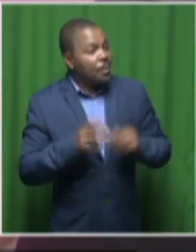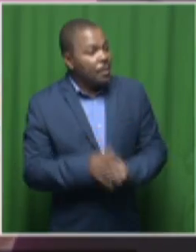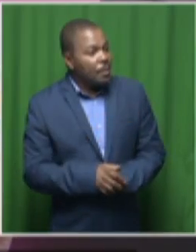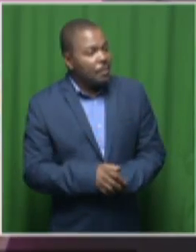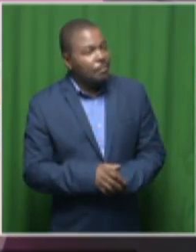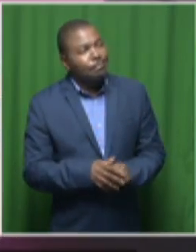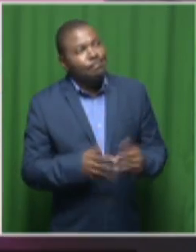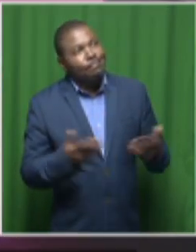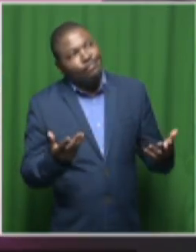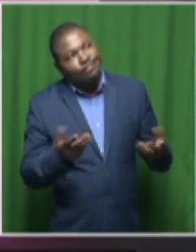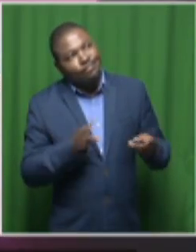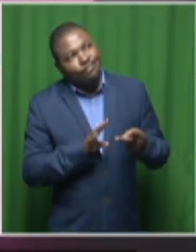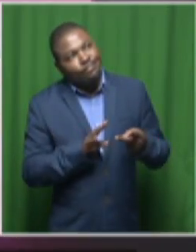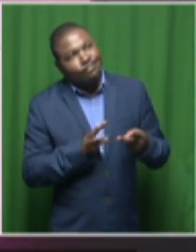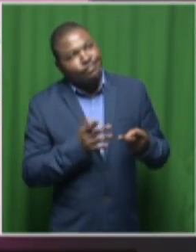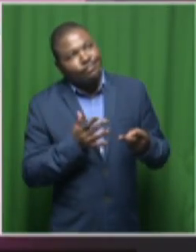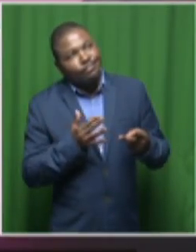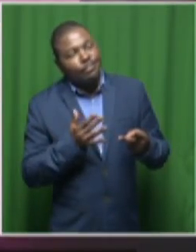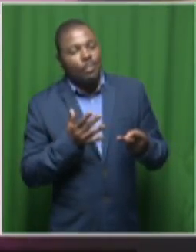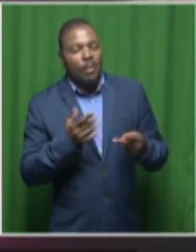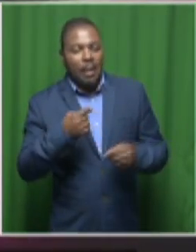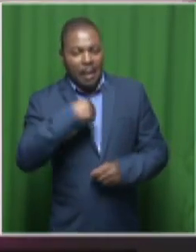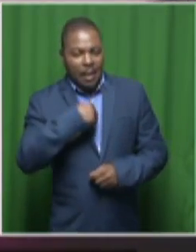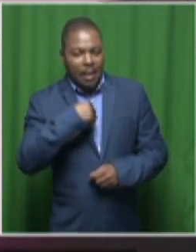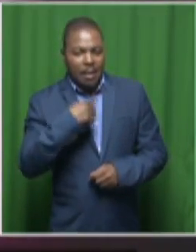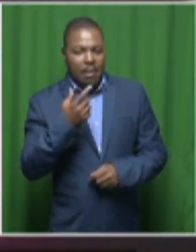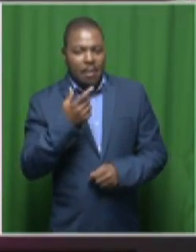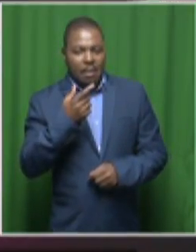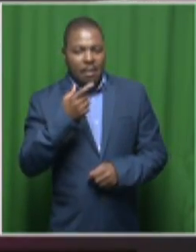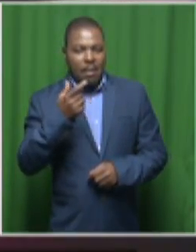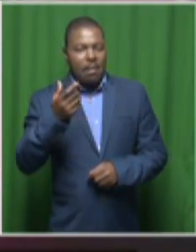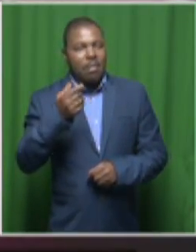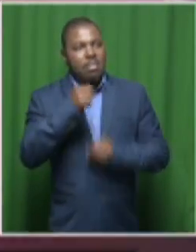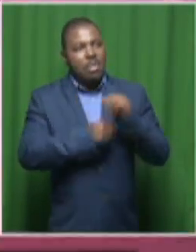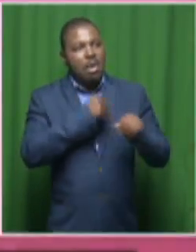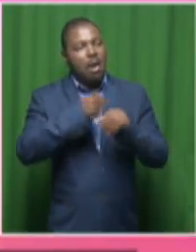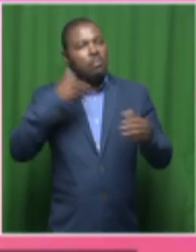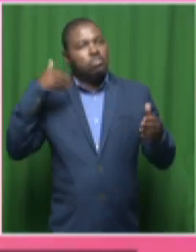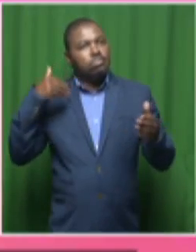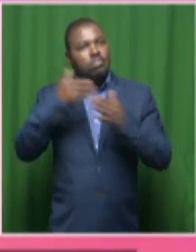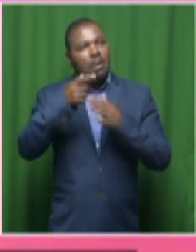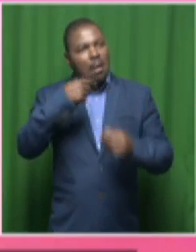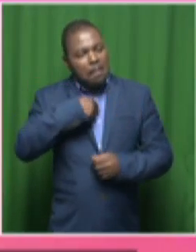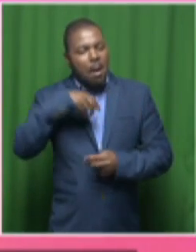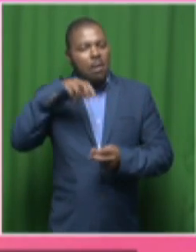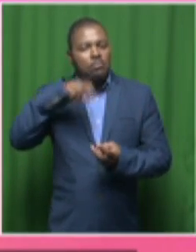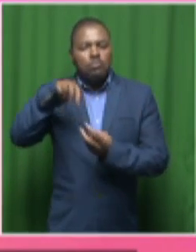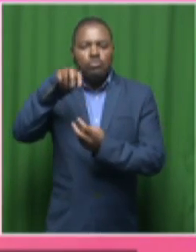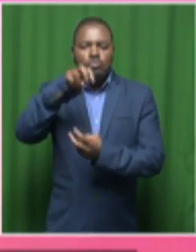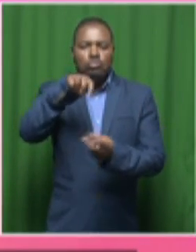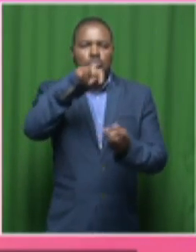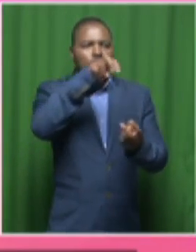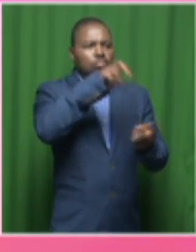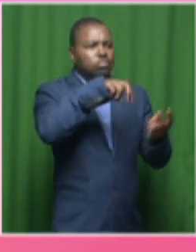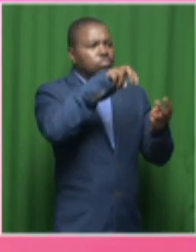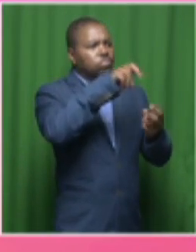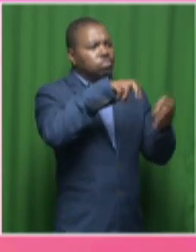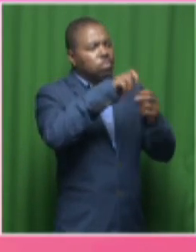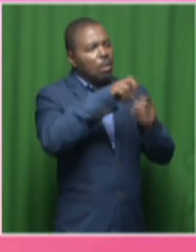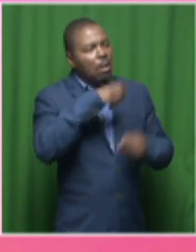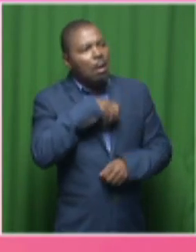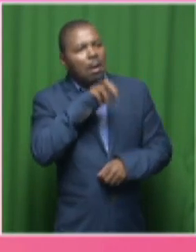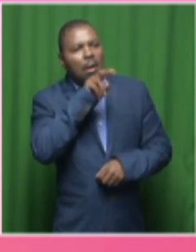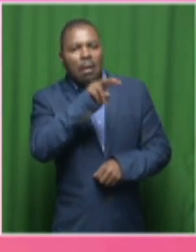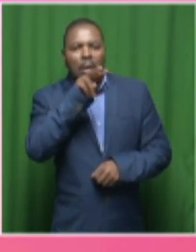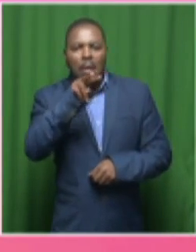also because I was so, from the past year, I was traveling so much, you know, so I also got exposed